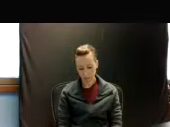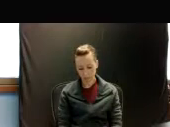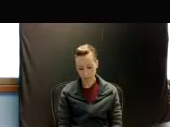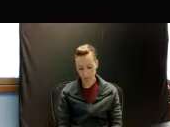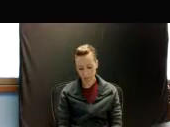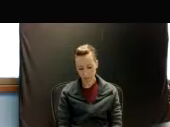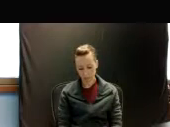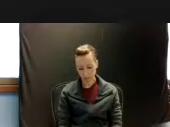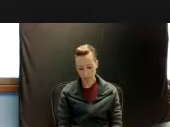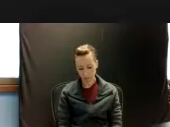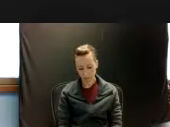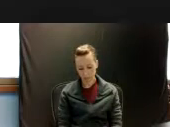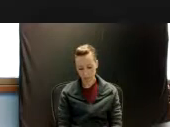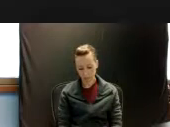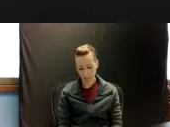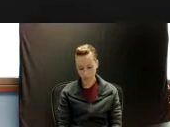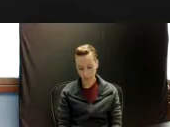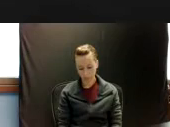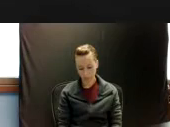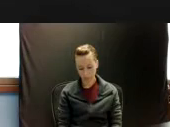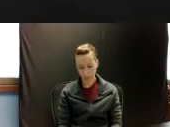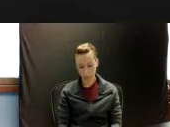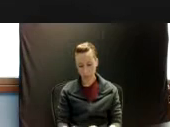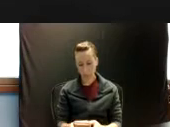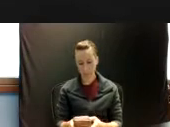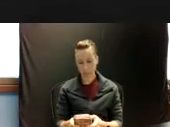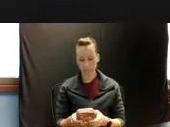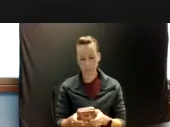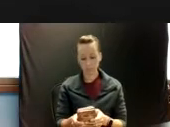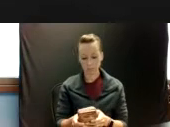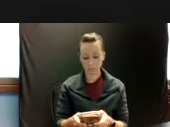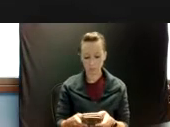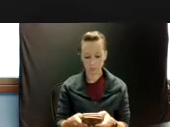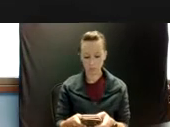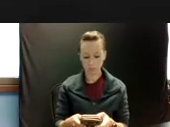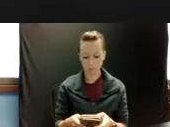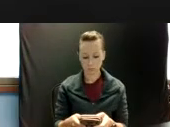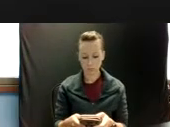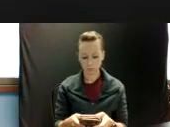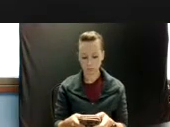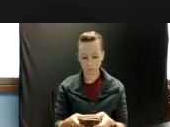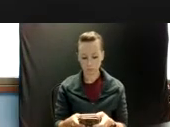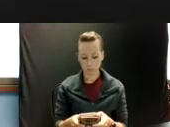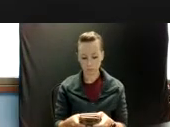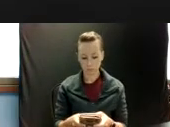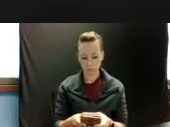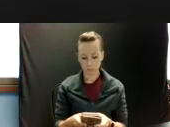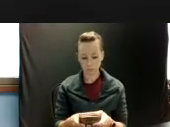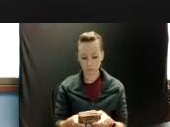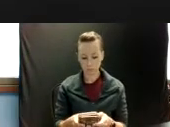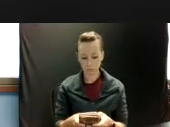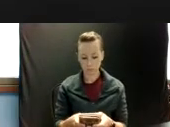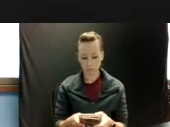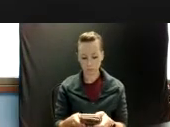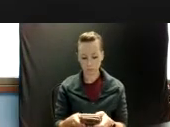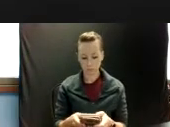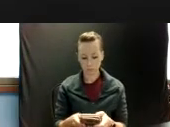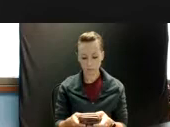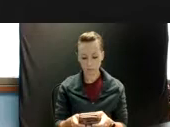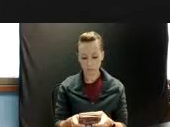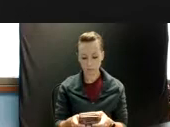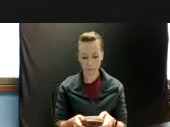All right. So that's the big question for this advisory council for our students. I need your help breaking the